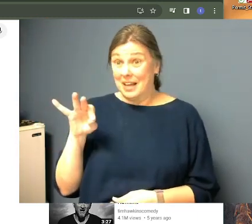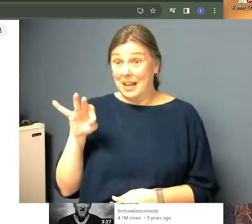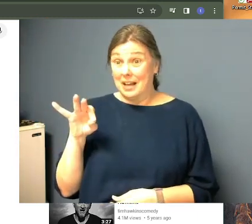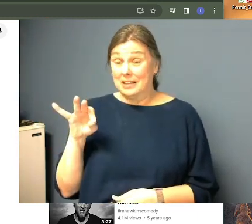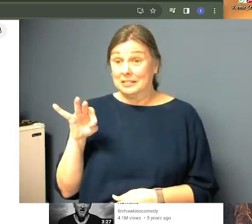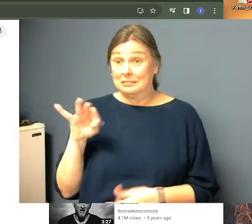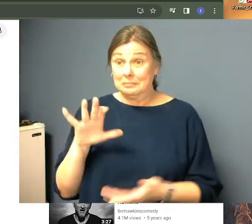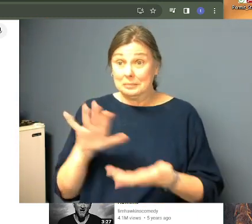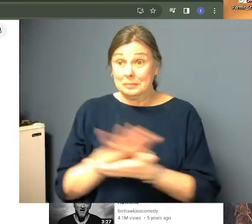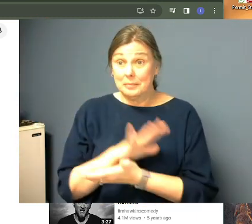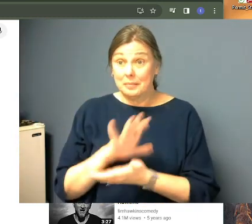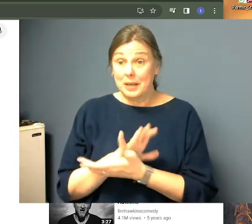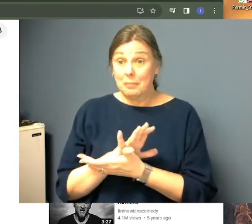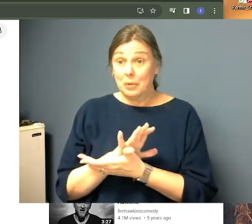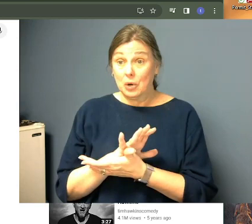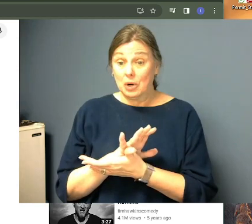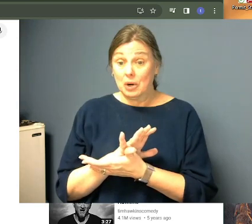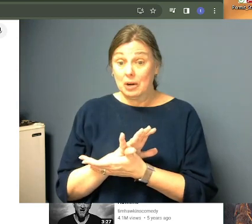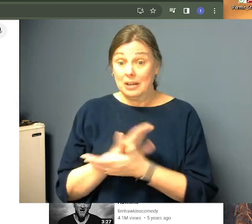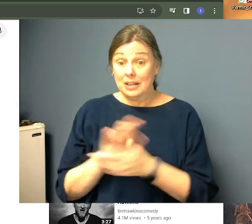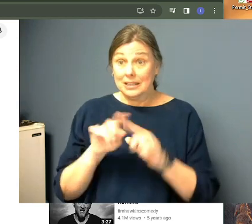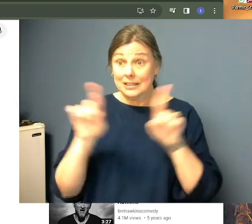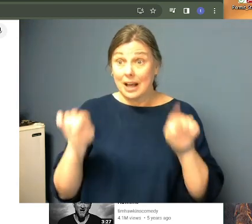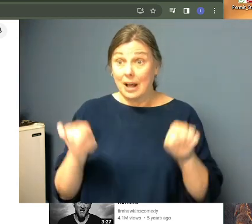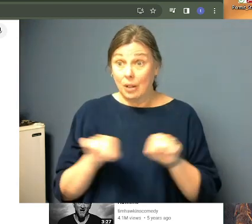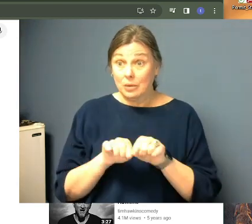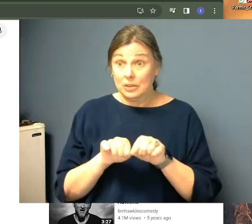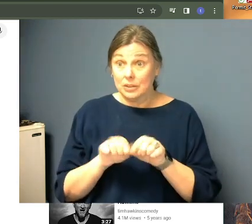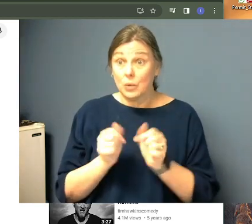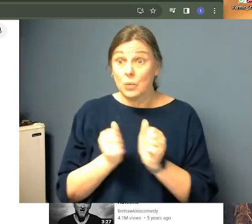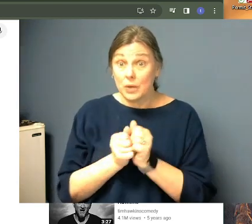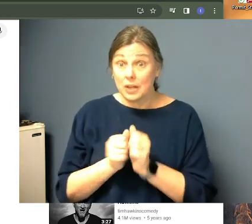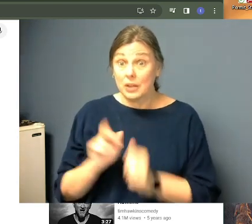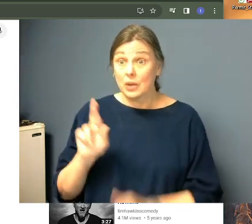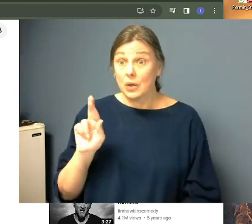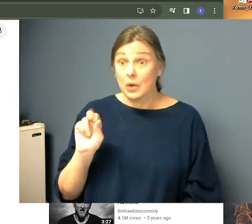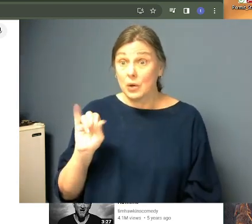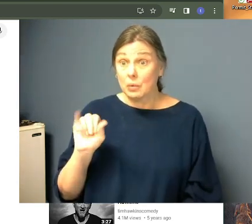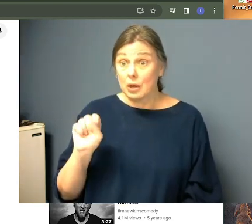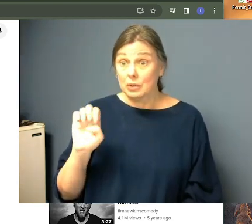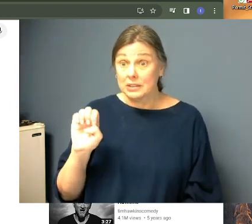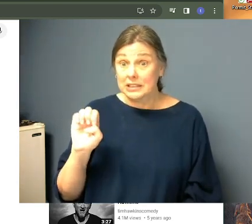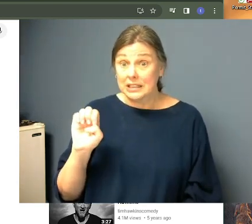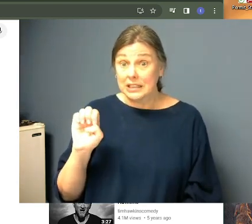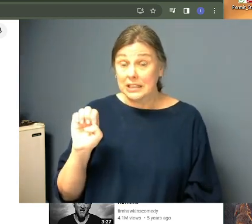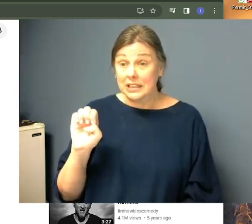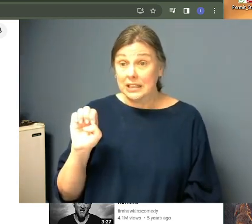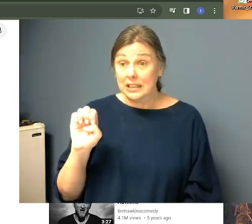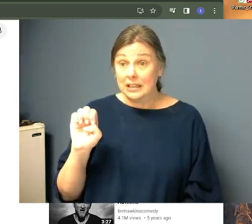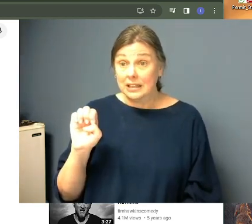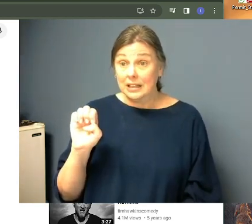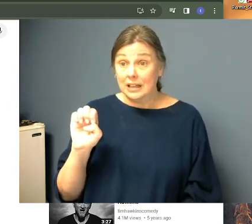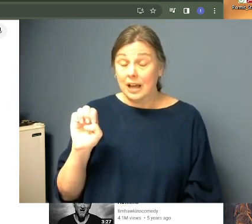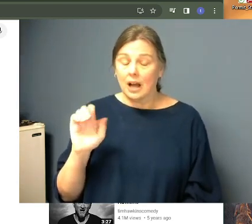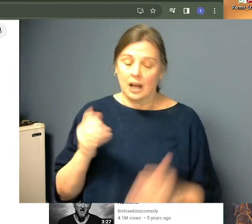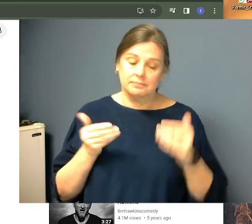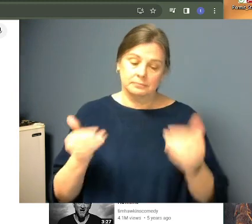towels, but have Rosie on it. I still bought them because we needed paper towels.